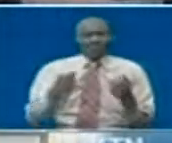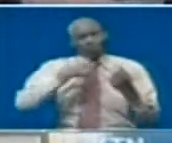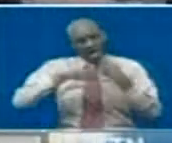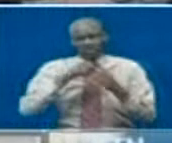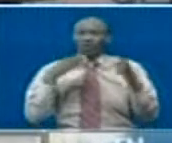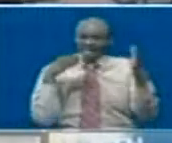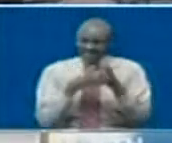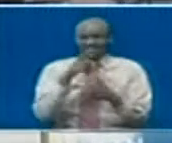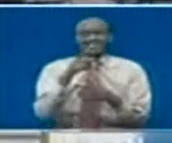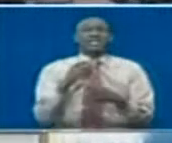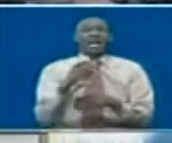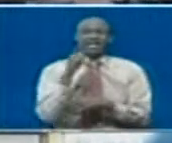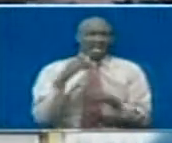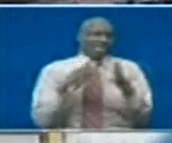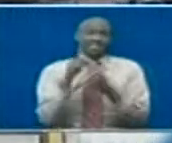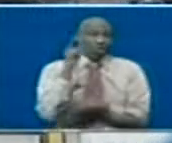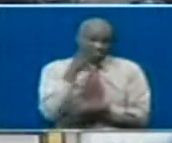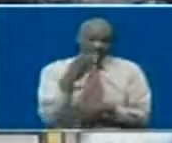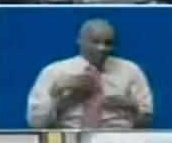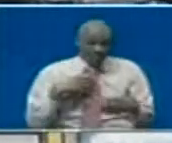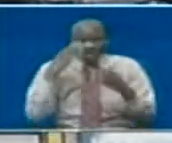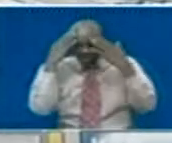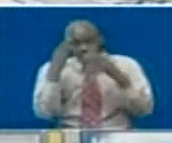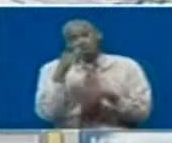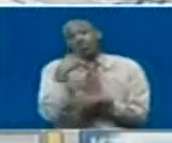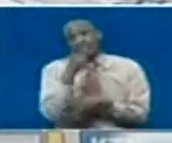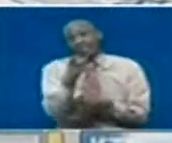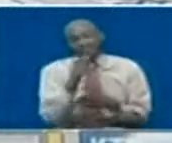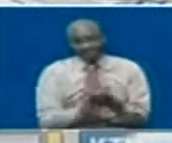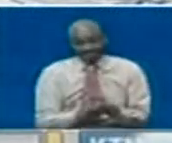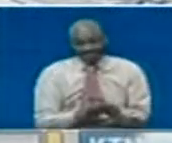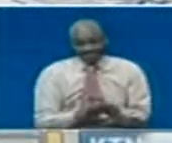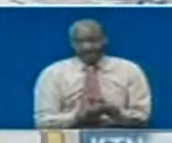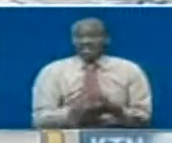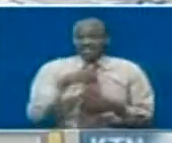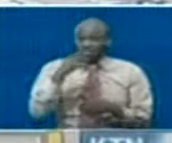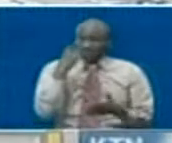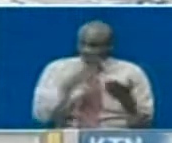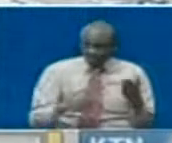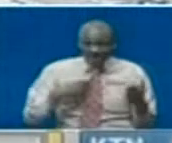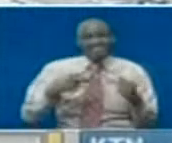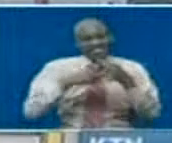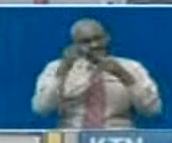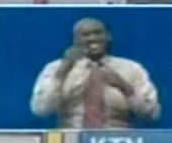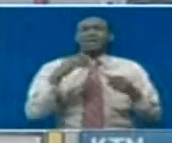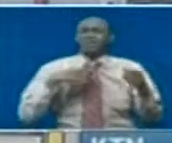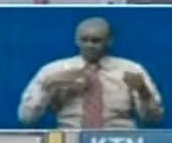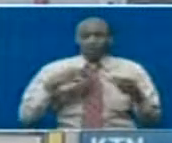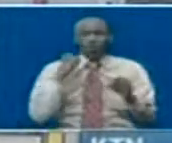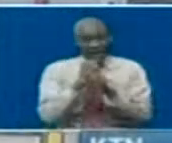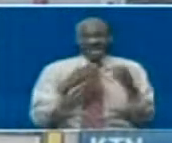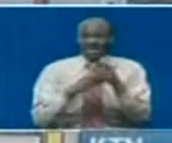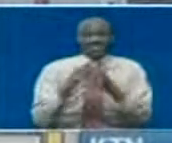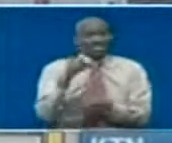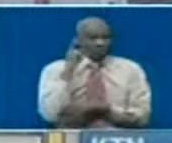the illegal traders, despite knowing who they were. Nairobi County alone has over 70 illegal traders and